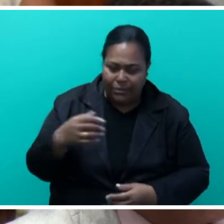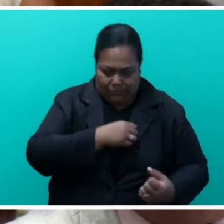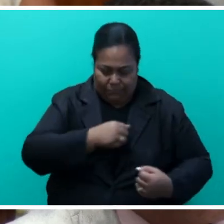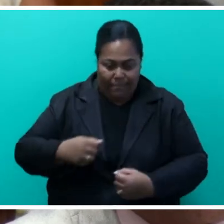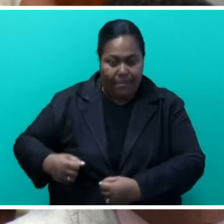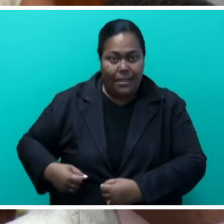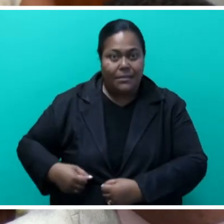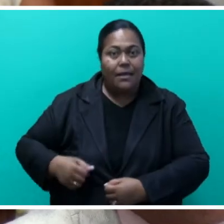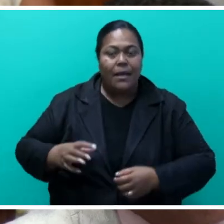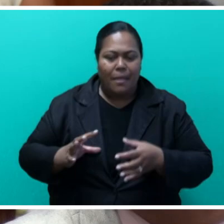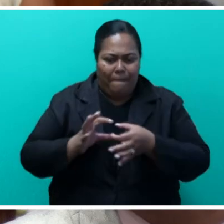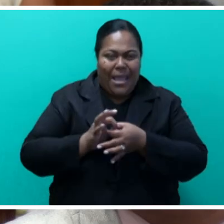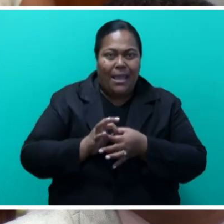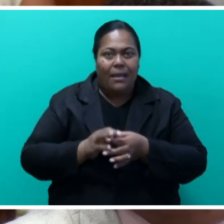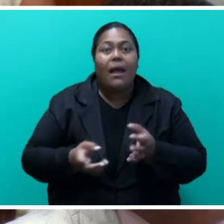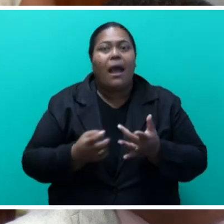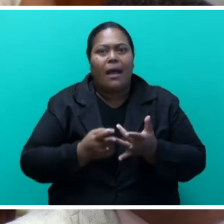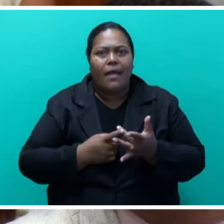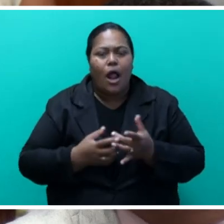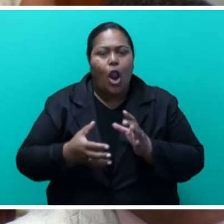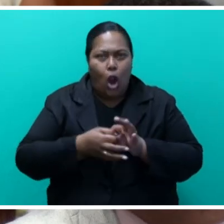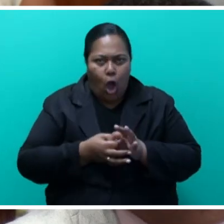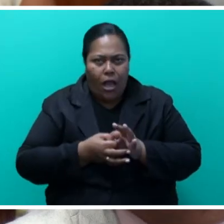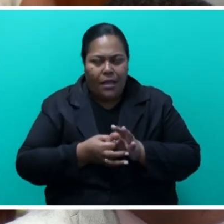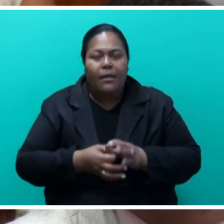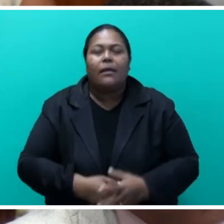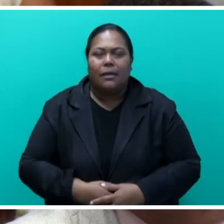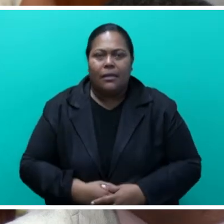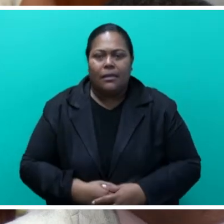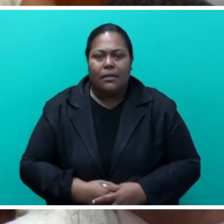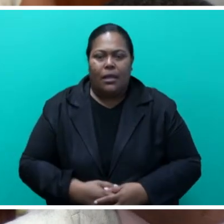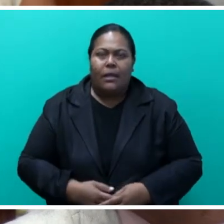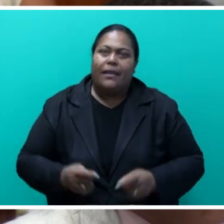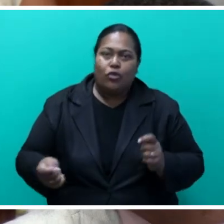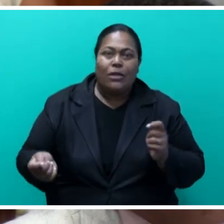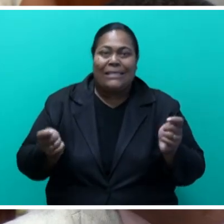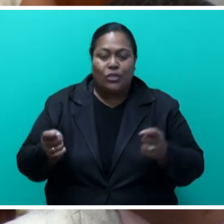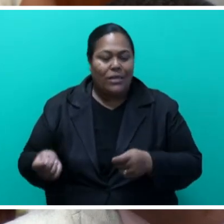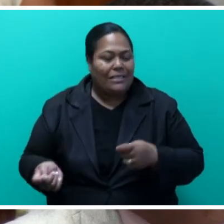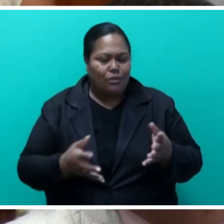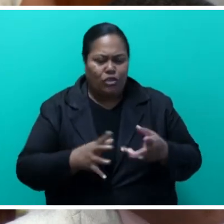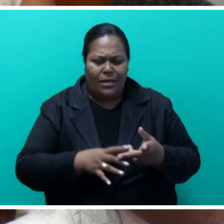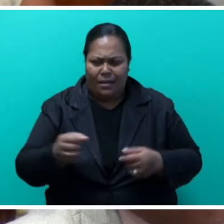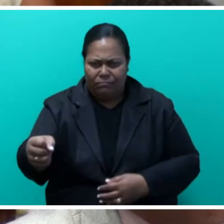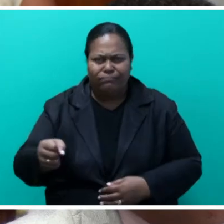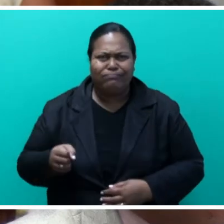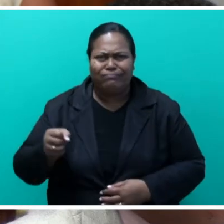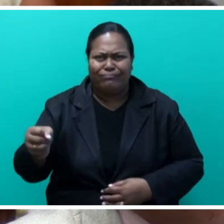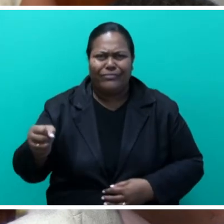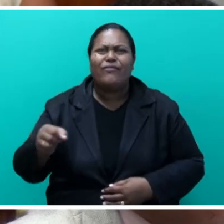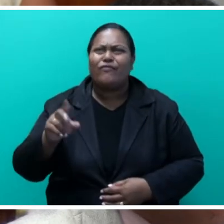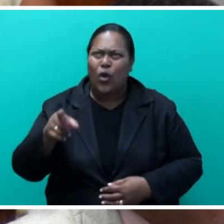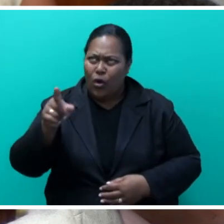pins, and lock speed, transmission assembly, control devices, brakes and clutches, electrical